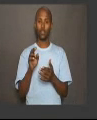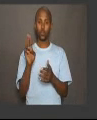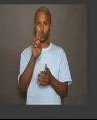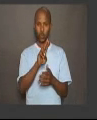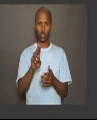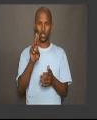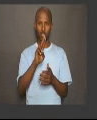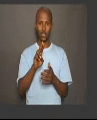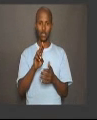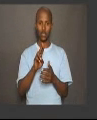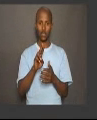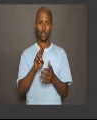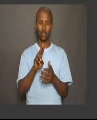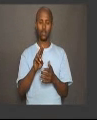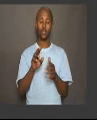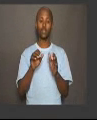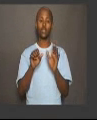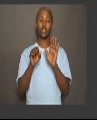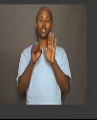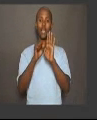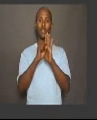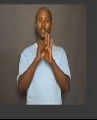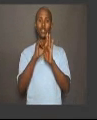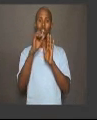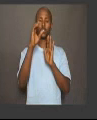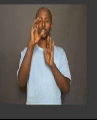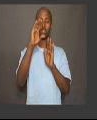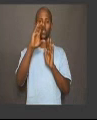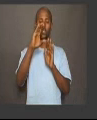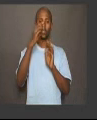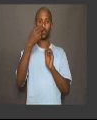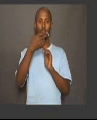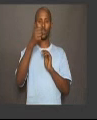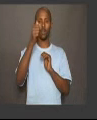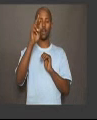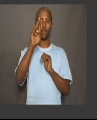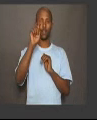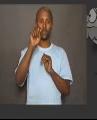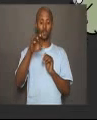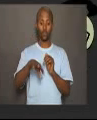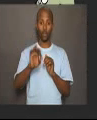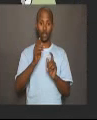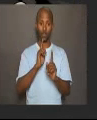hint. Use a sign chart to help you find your answer.